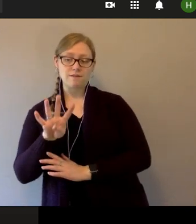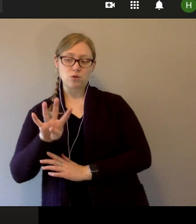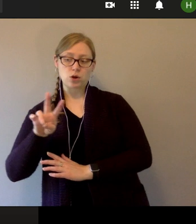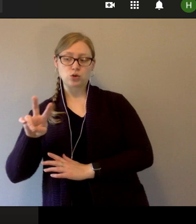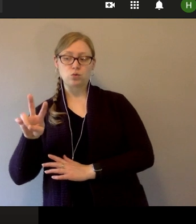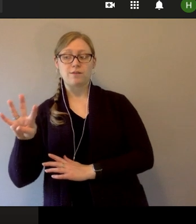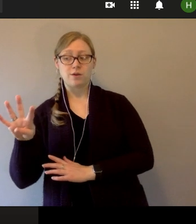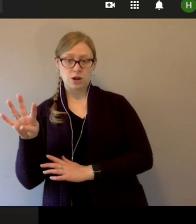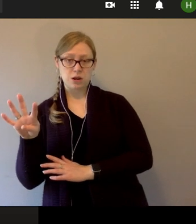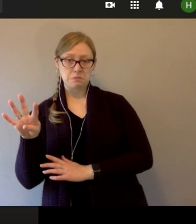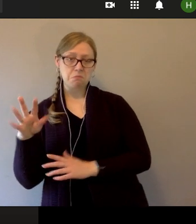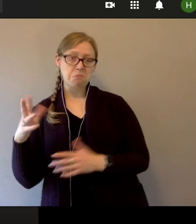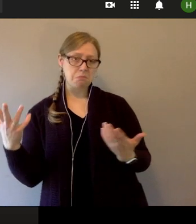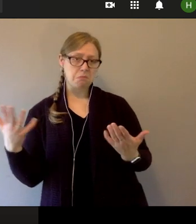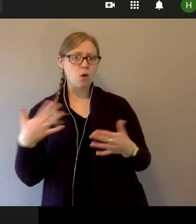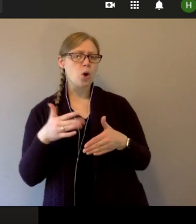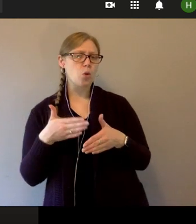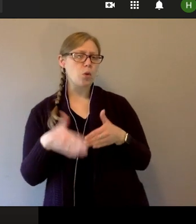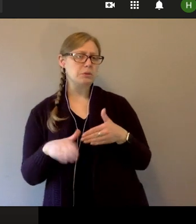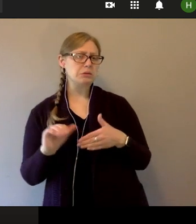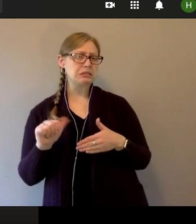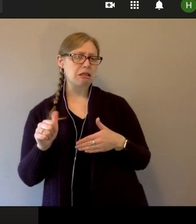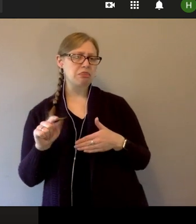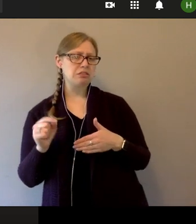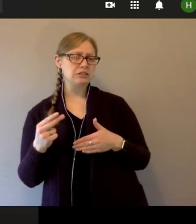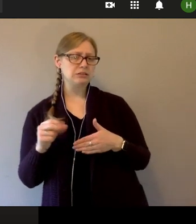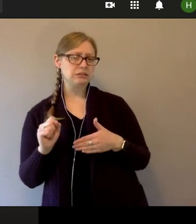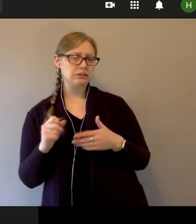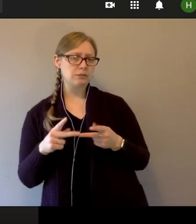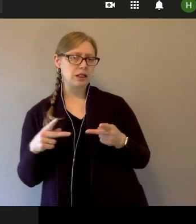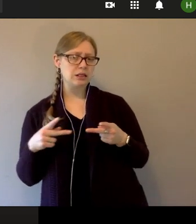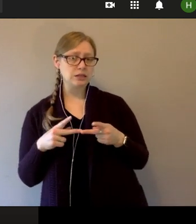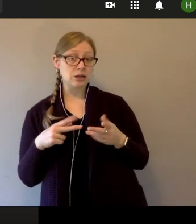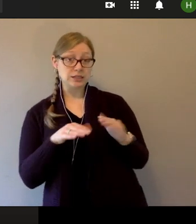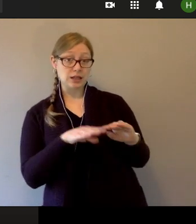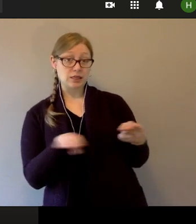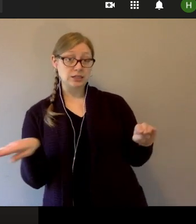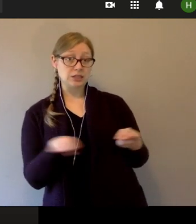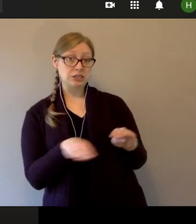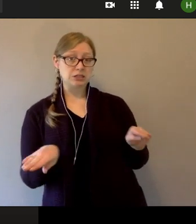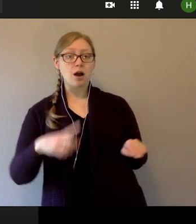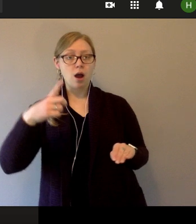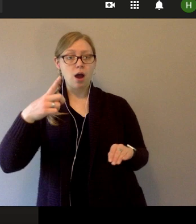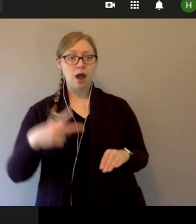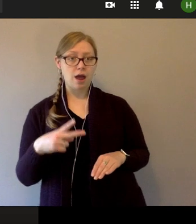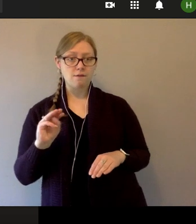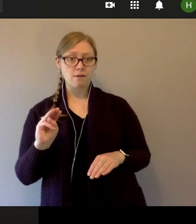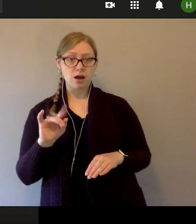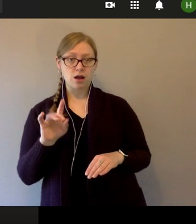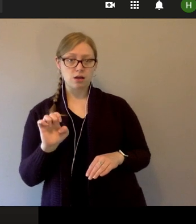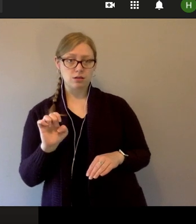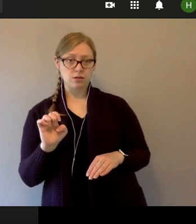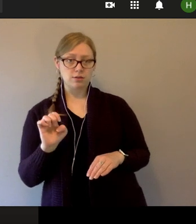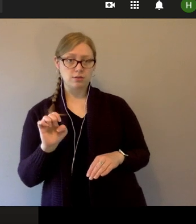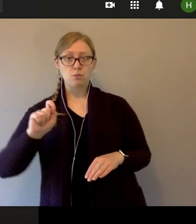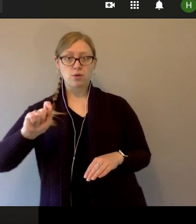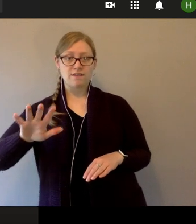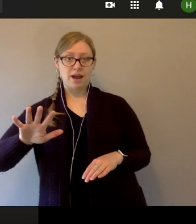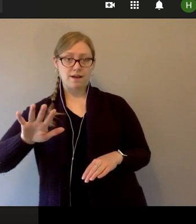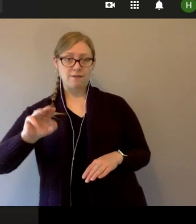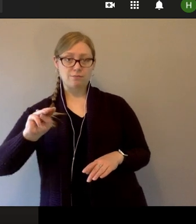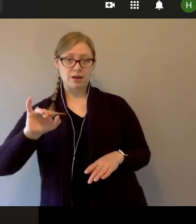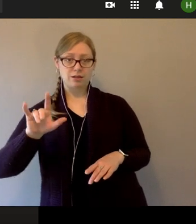0.51424. So we're rounding to the tenth, so we're going to say that horizontal distance is a half a mile, 0.5. And